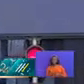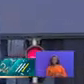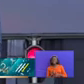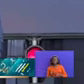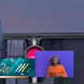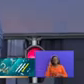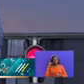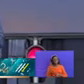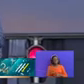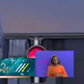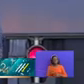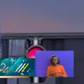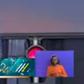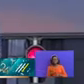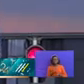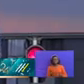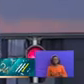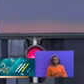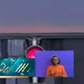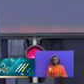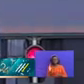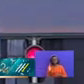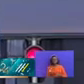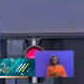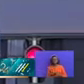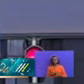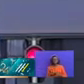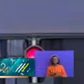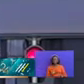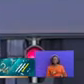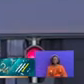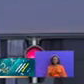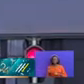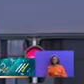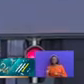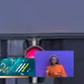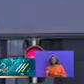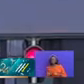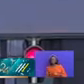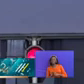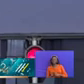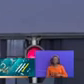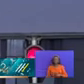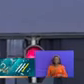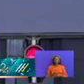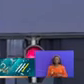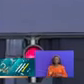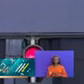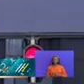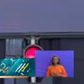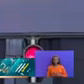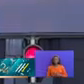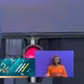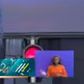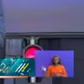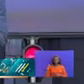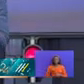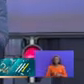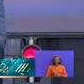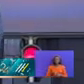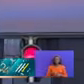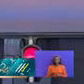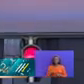been few what they call you know moves of civilization we began with the mechanical came to the